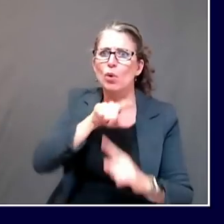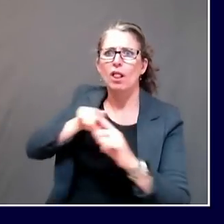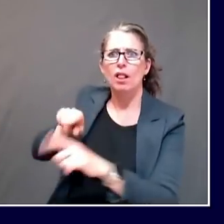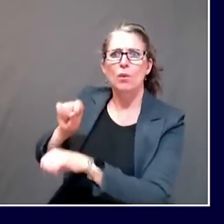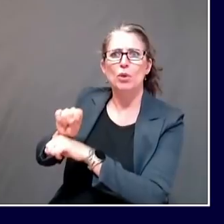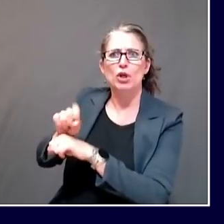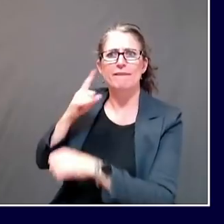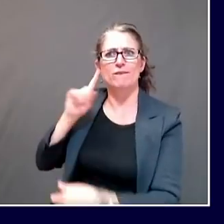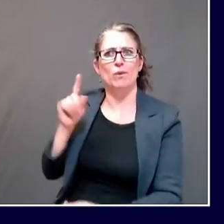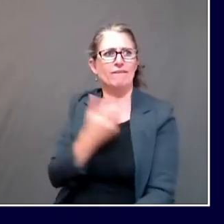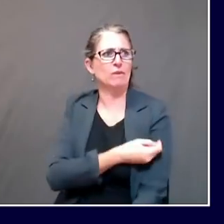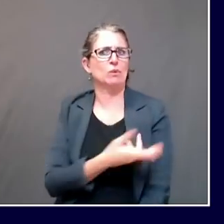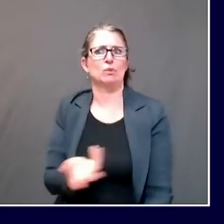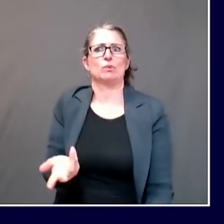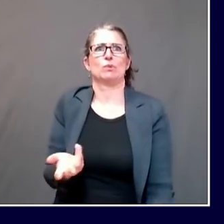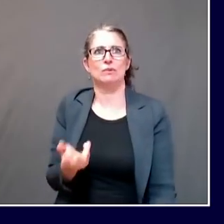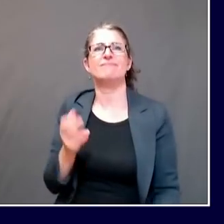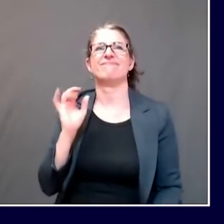who are strictly primary care.